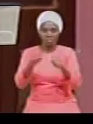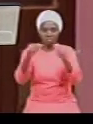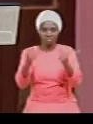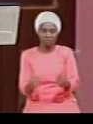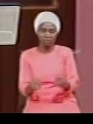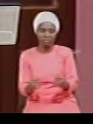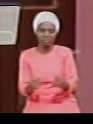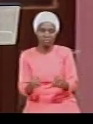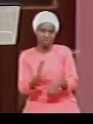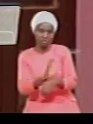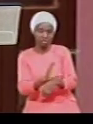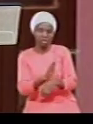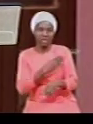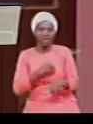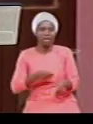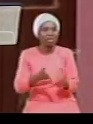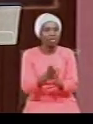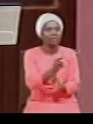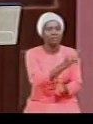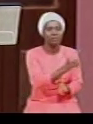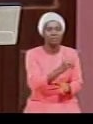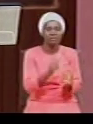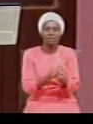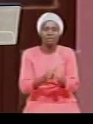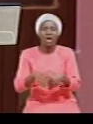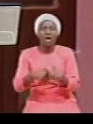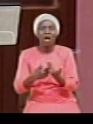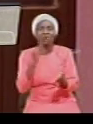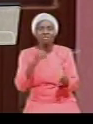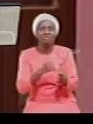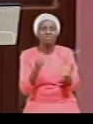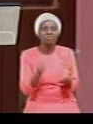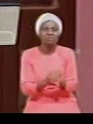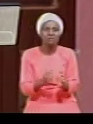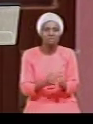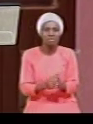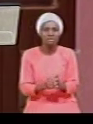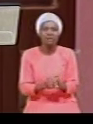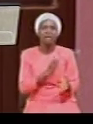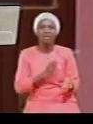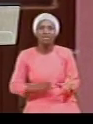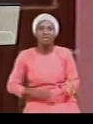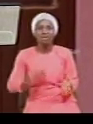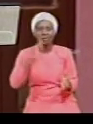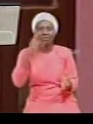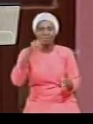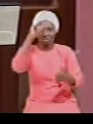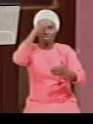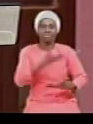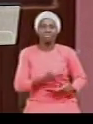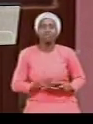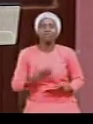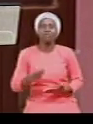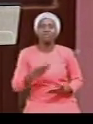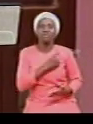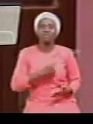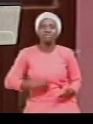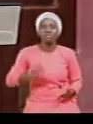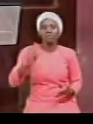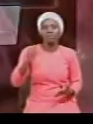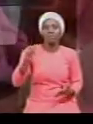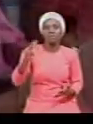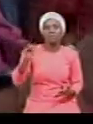it that the scribes are saying that Christ is the son of David? Look at this. For